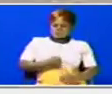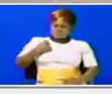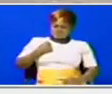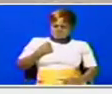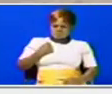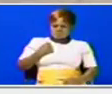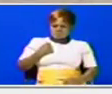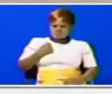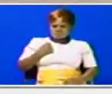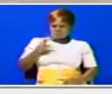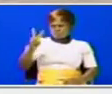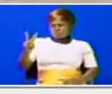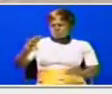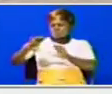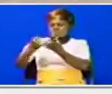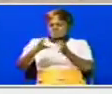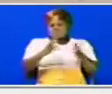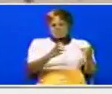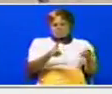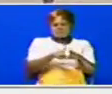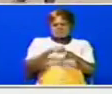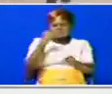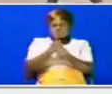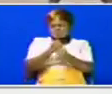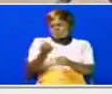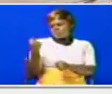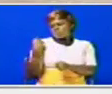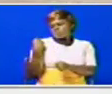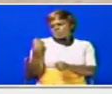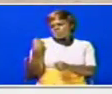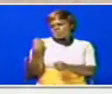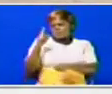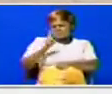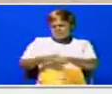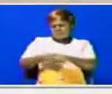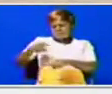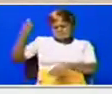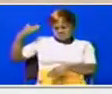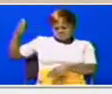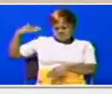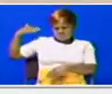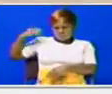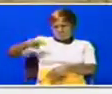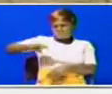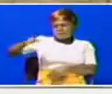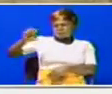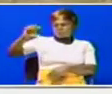Aswa hii jamii mbili. Kama vile walifanya juzi wakati ule wa Mount Elgon.